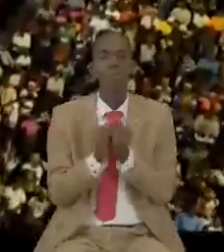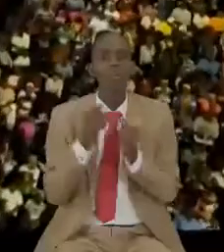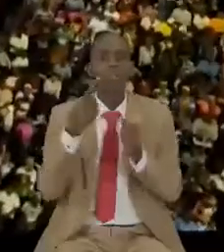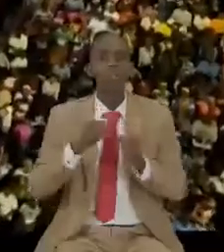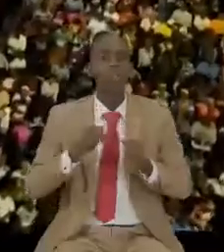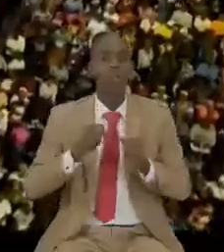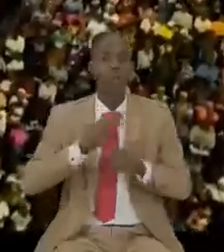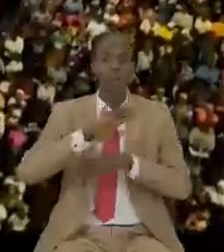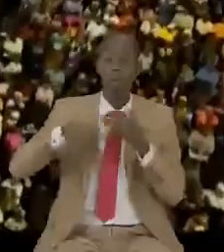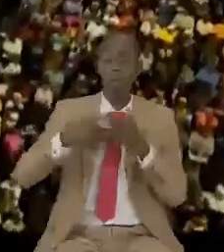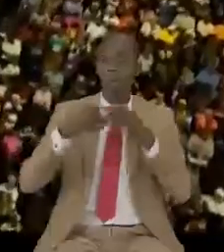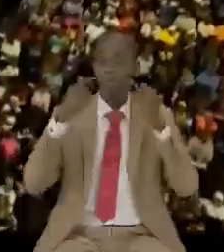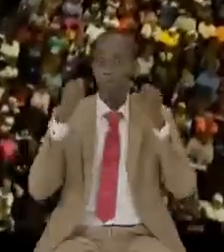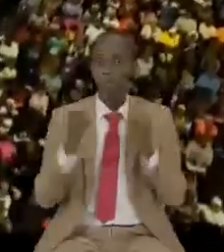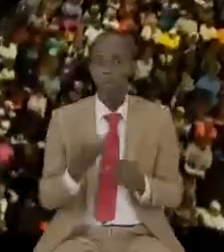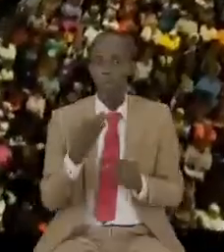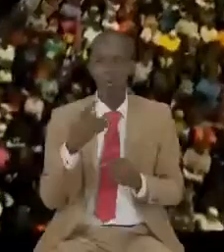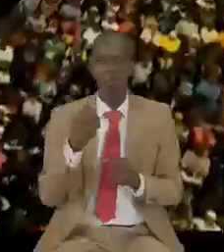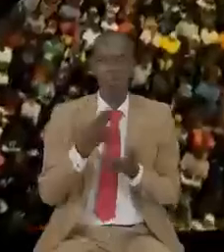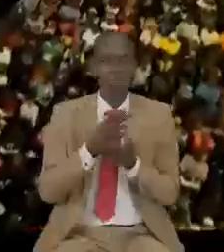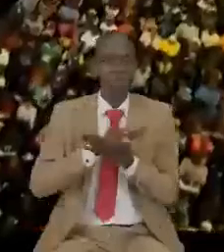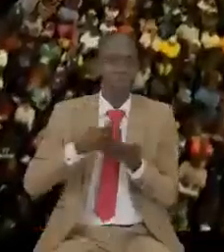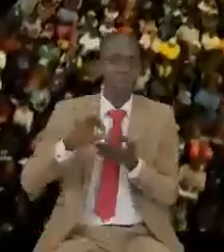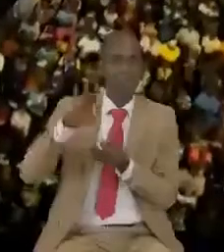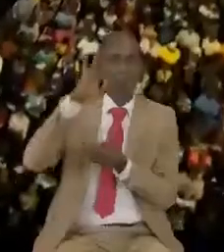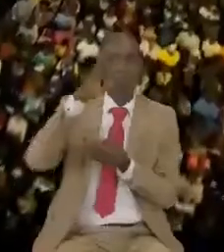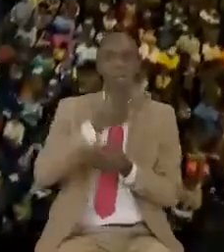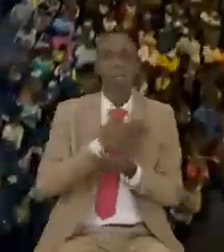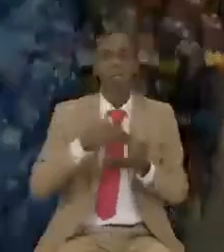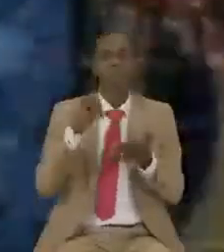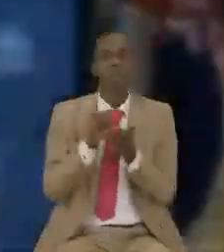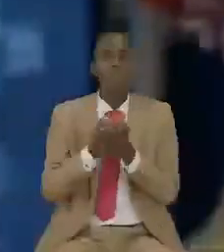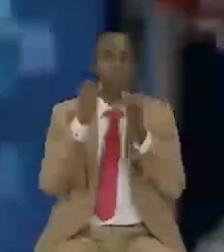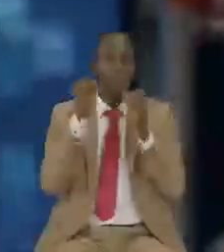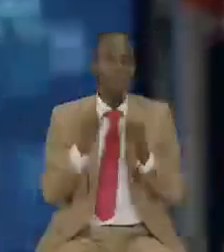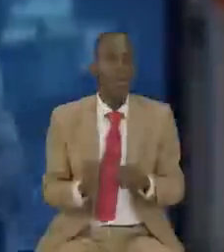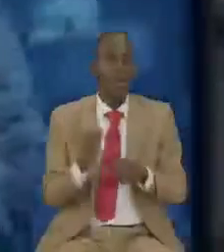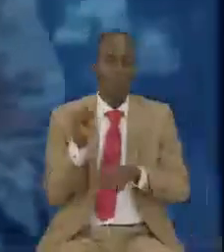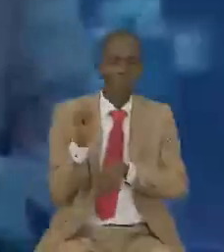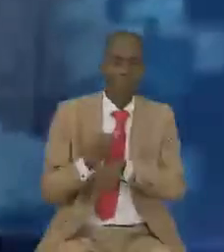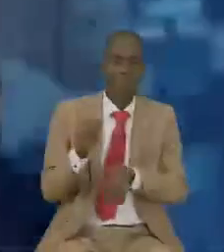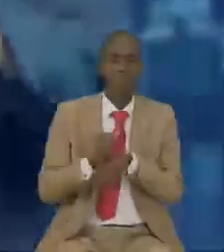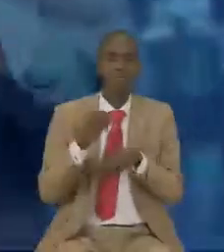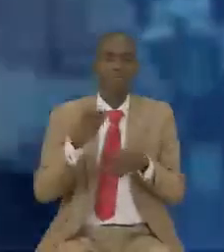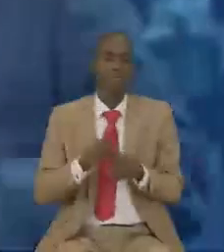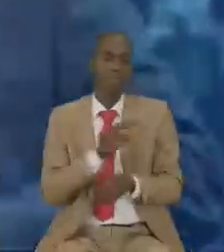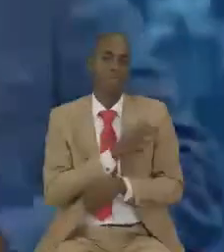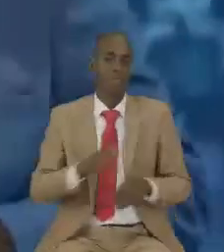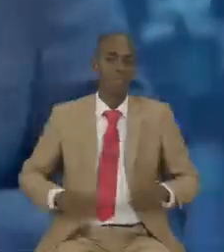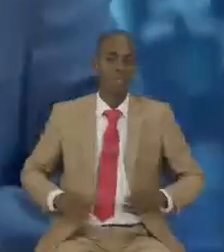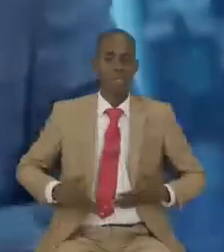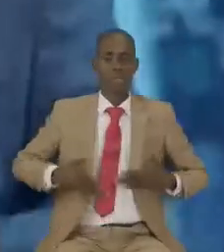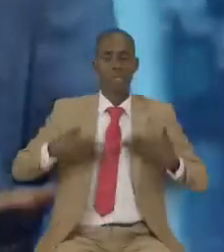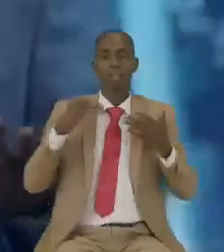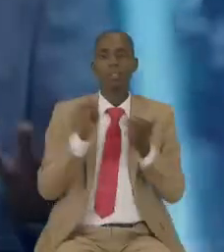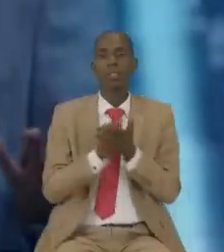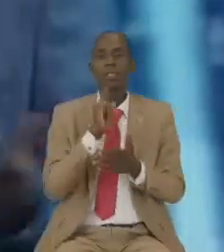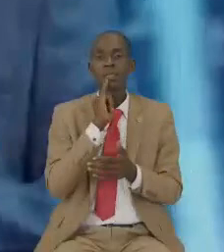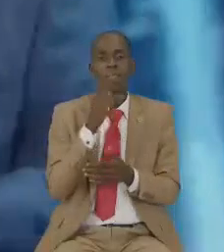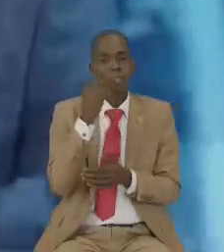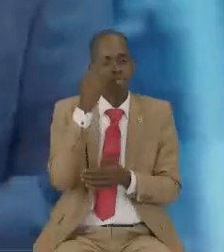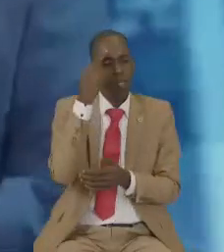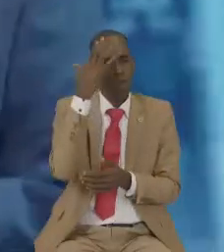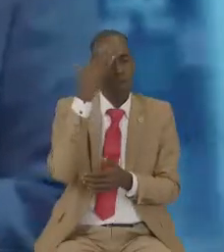power of the Holy Ghost, and that power works in his life. That's the reason why everywhere